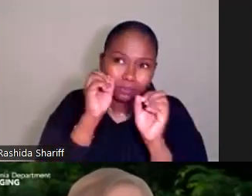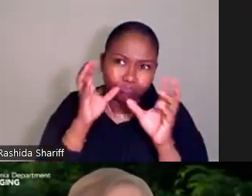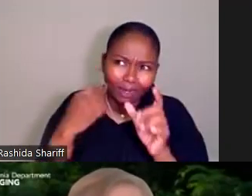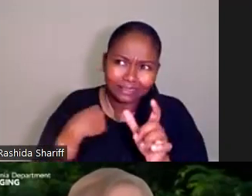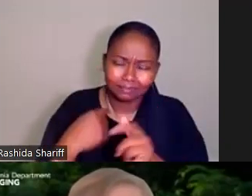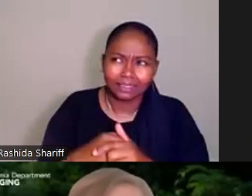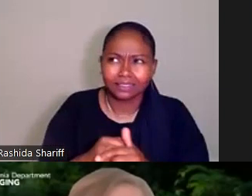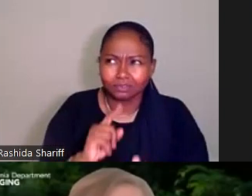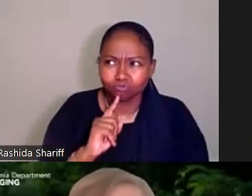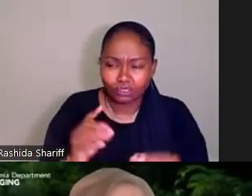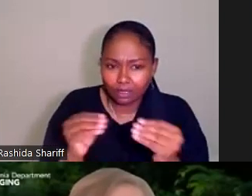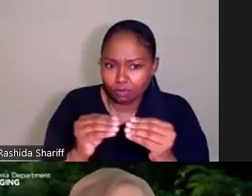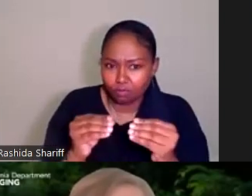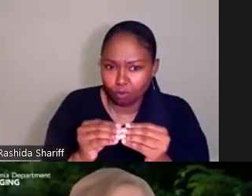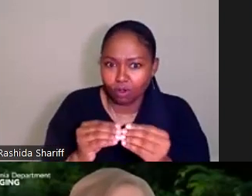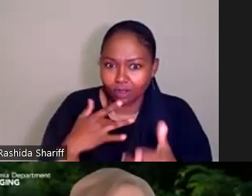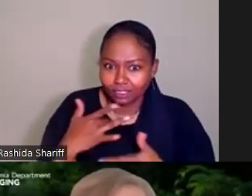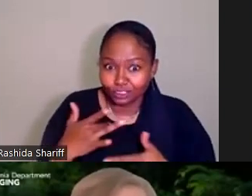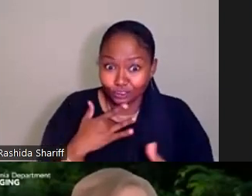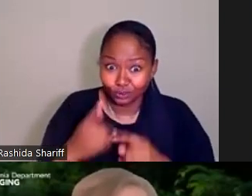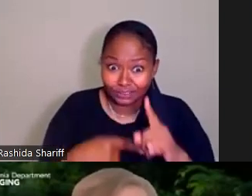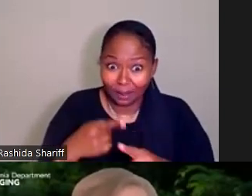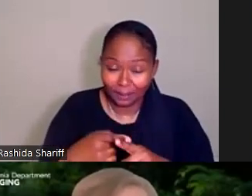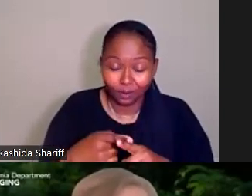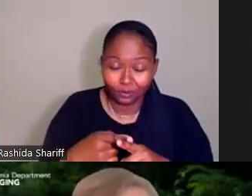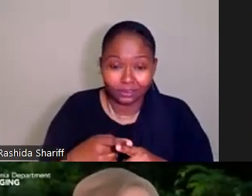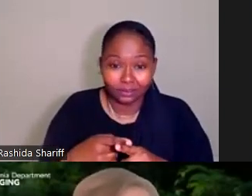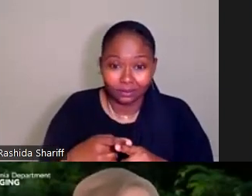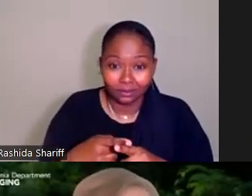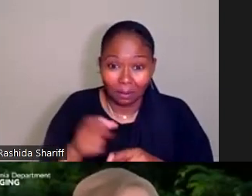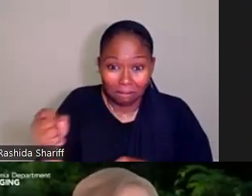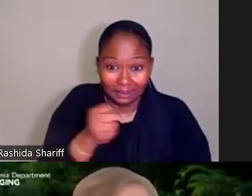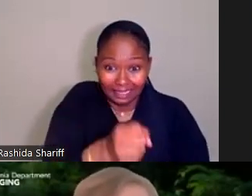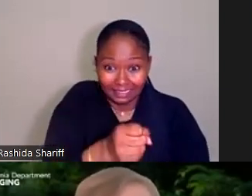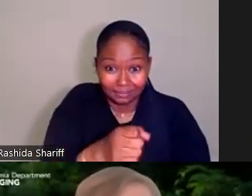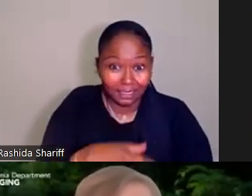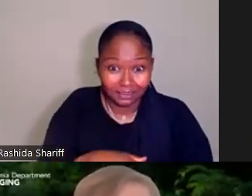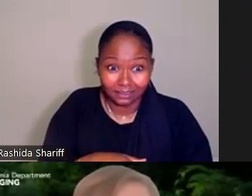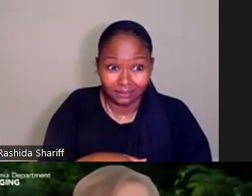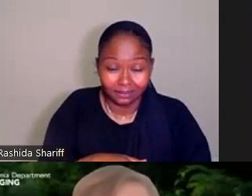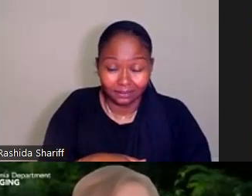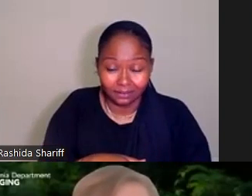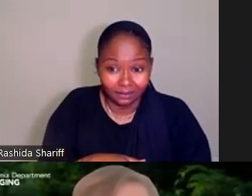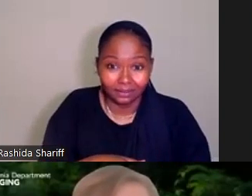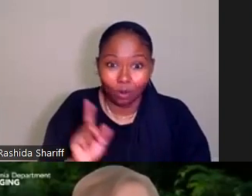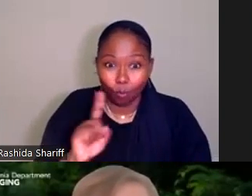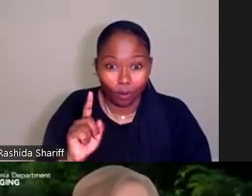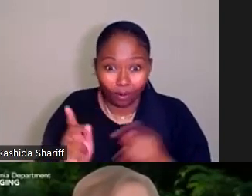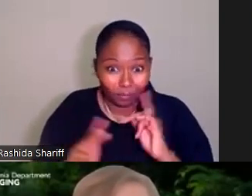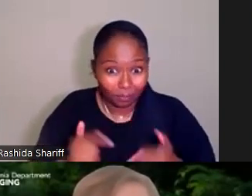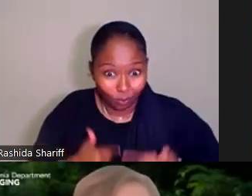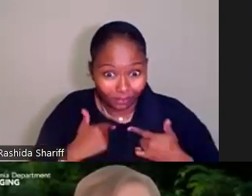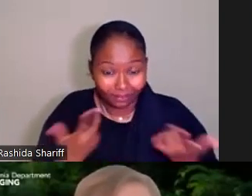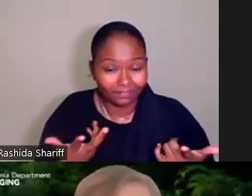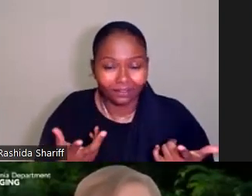more concerns about placement than funding for the program, which kind of shows how dire the need